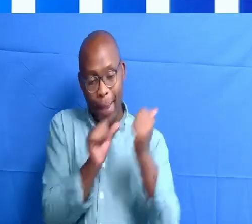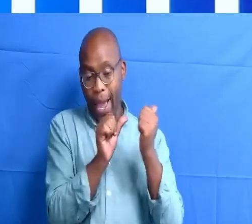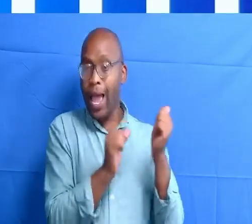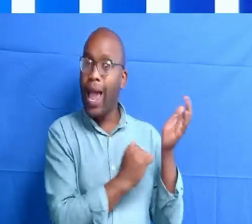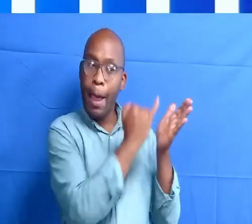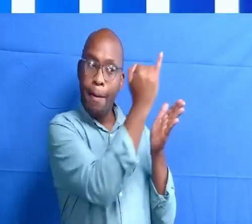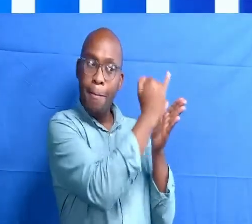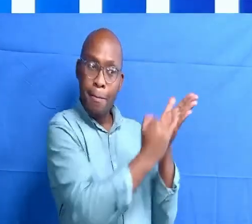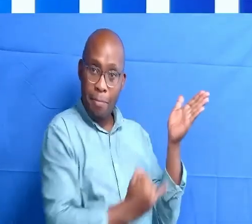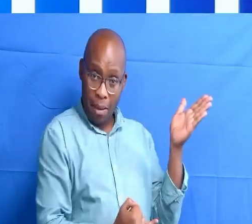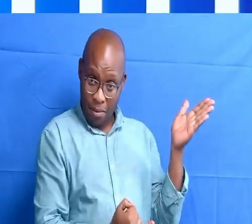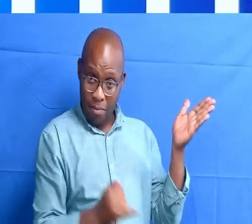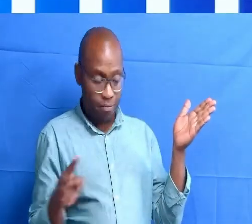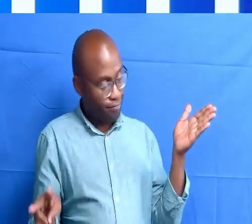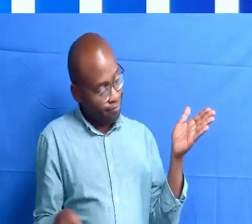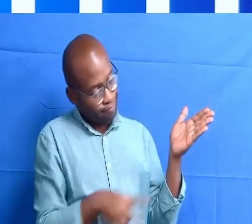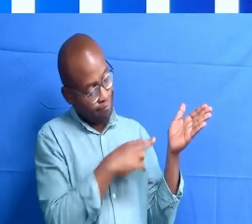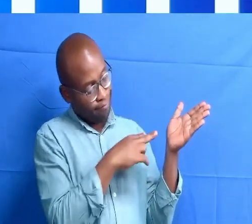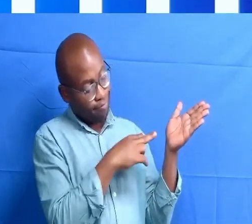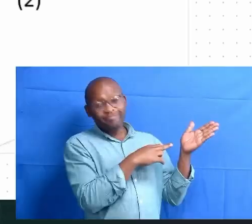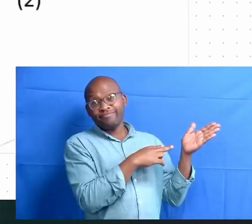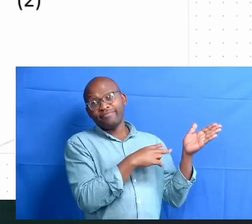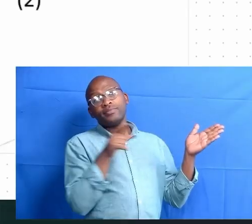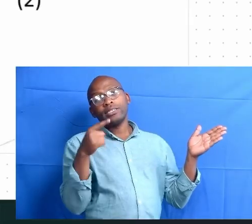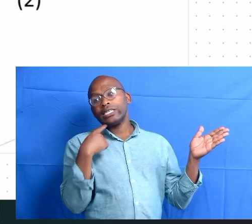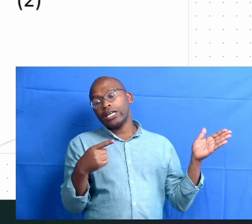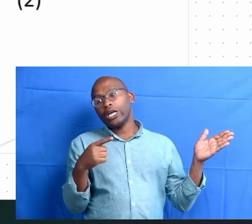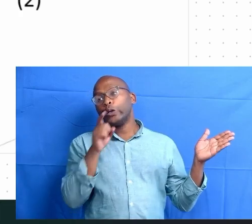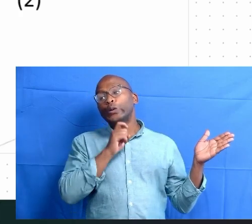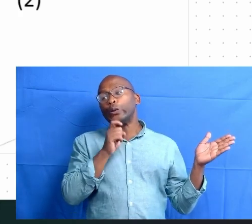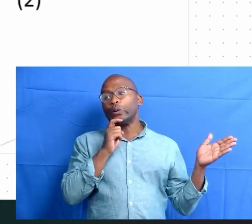that use the above to answer the question that follows.